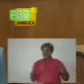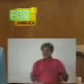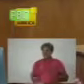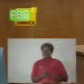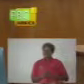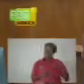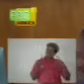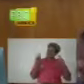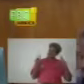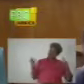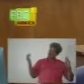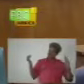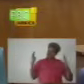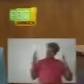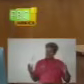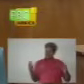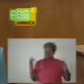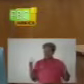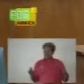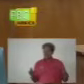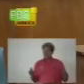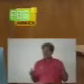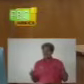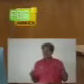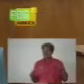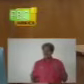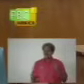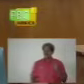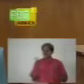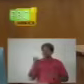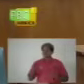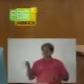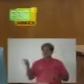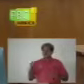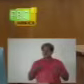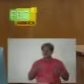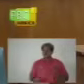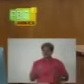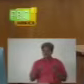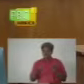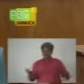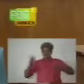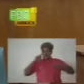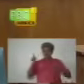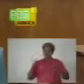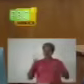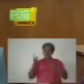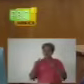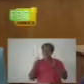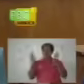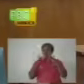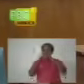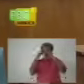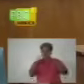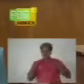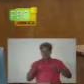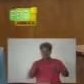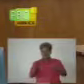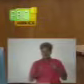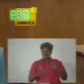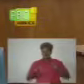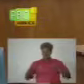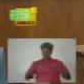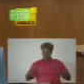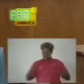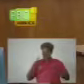to 2015, most of the human resource for law changes, which are not